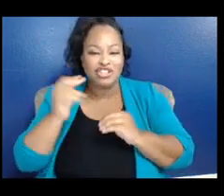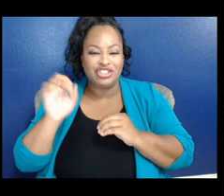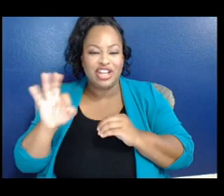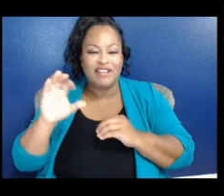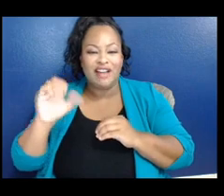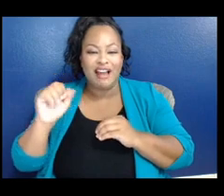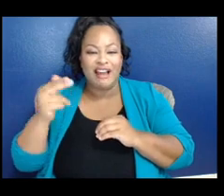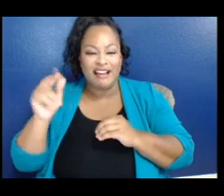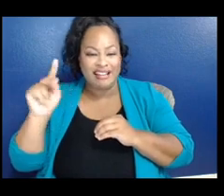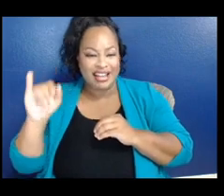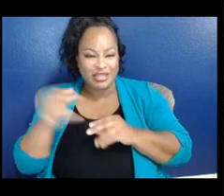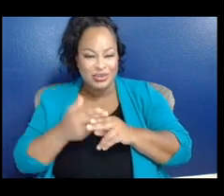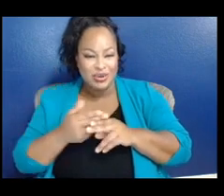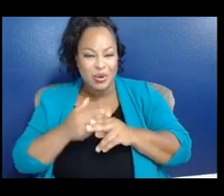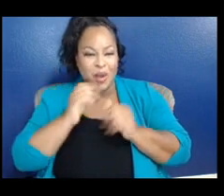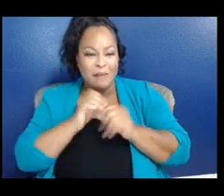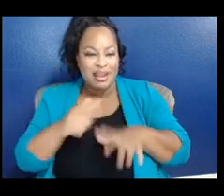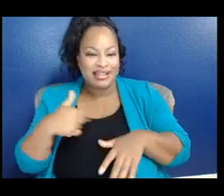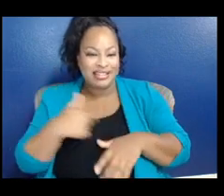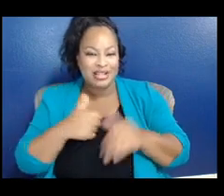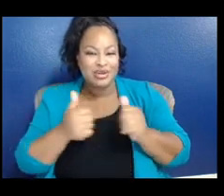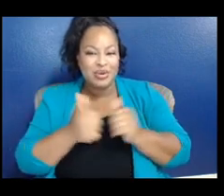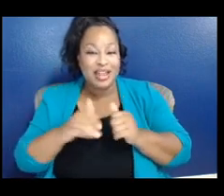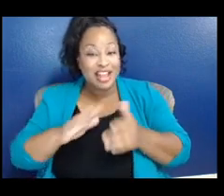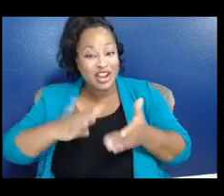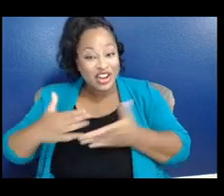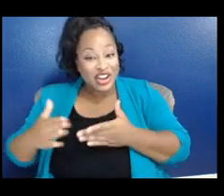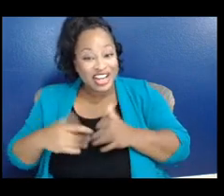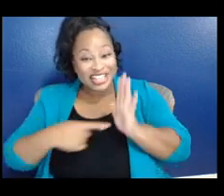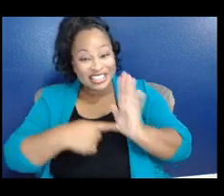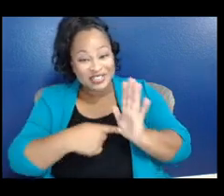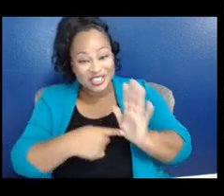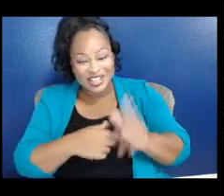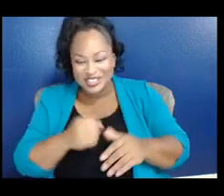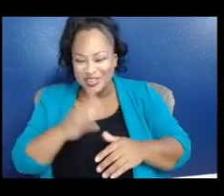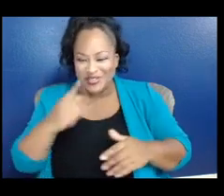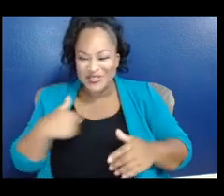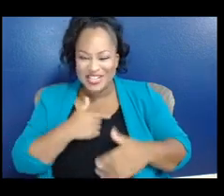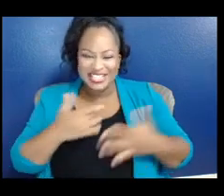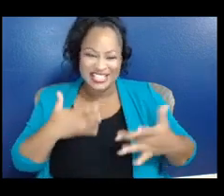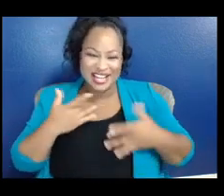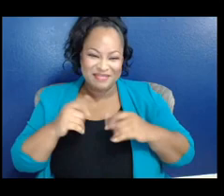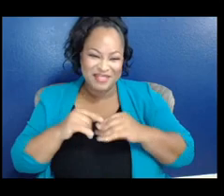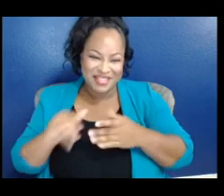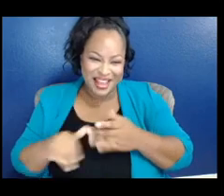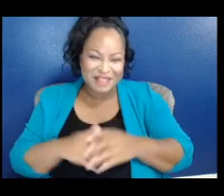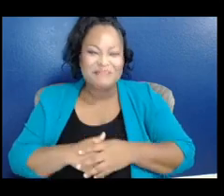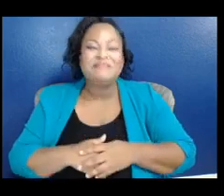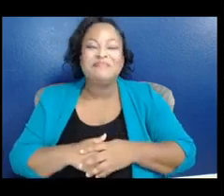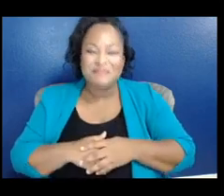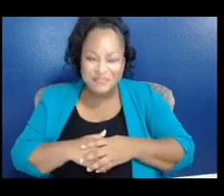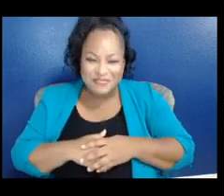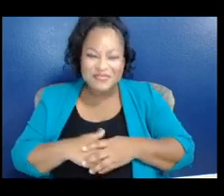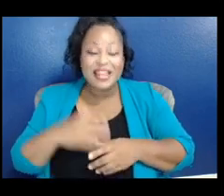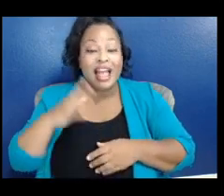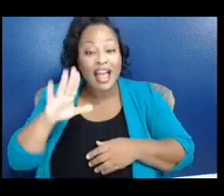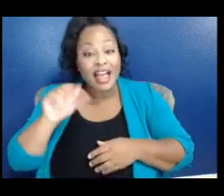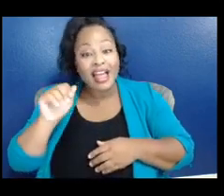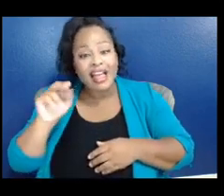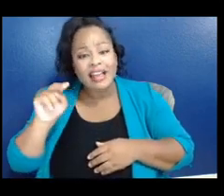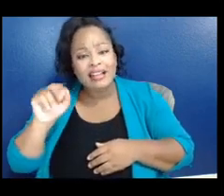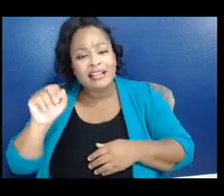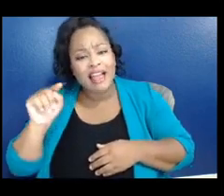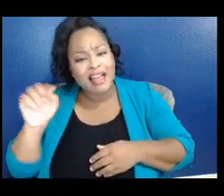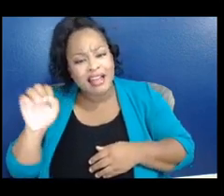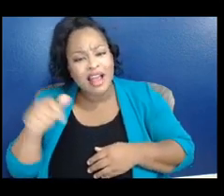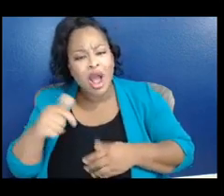little bit. She's going to bless us with a cooking demonstration. So we're excited about that. And Annette, I wanted to